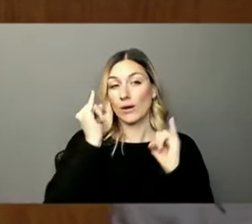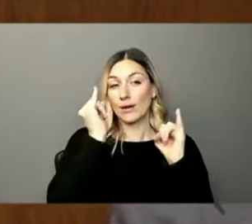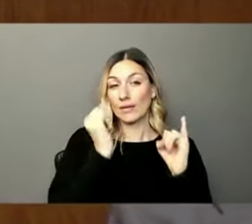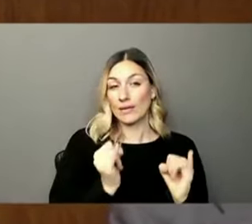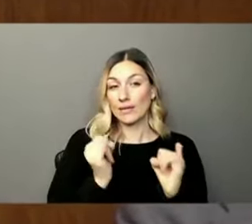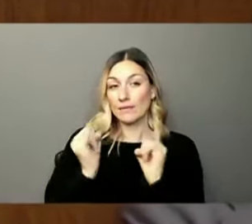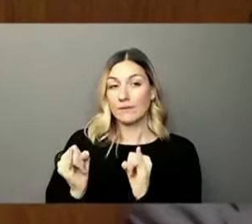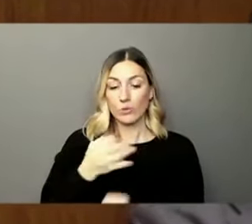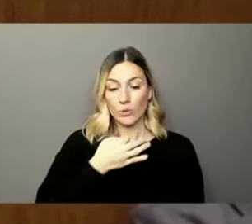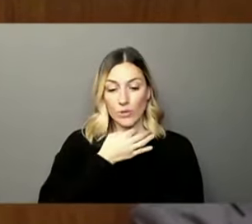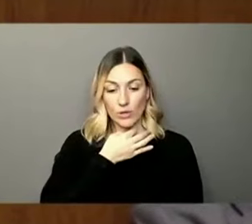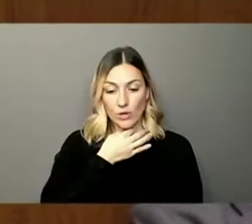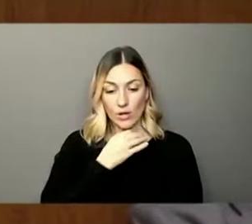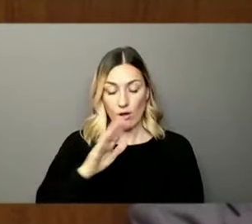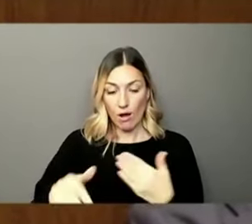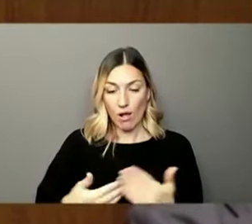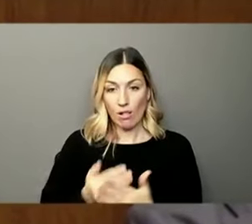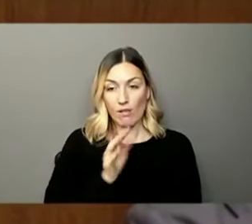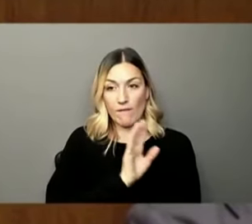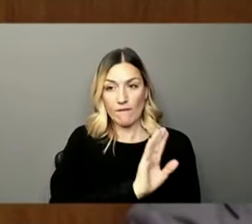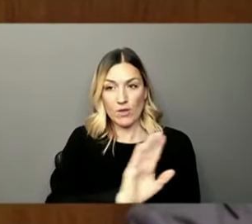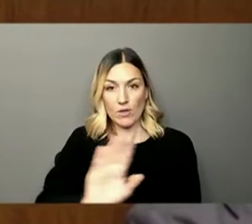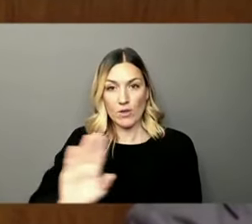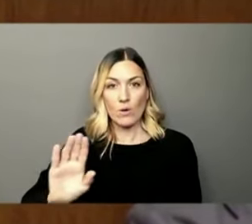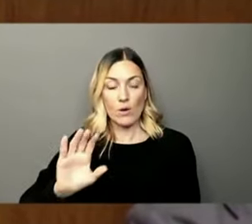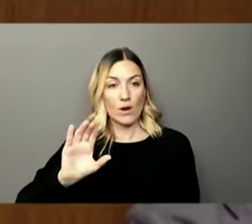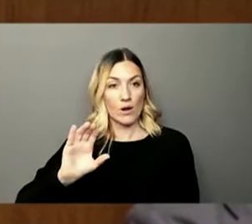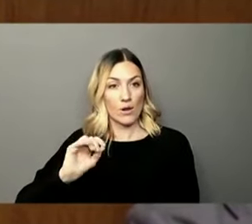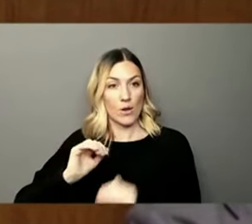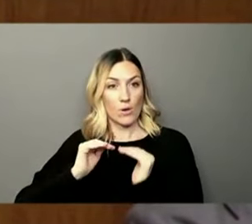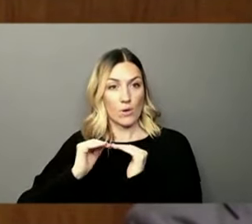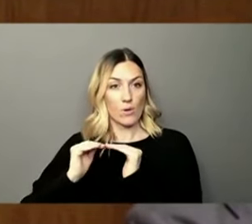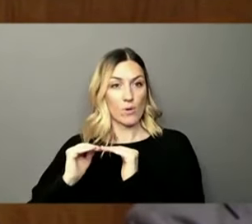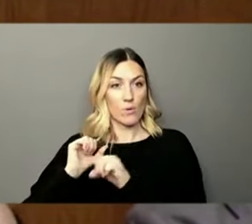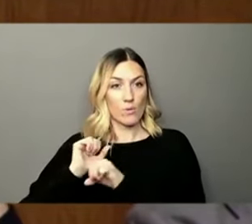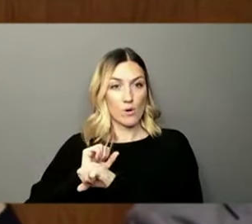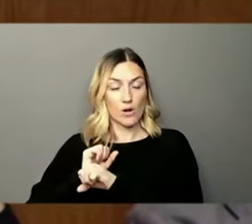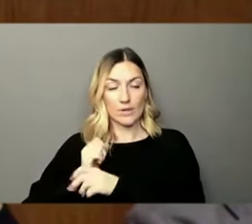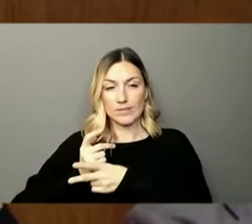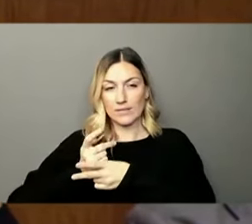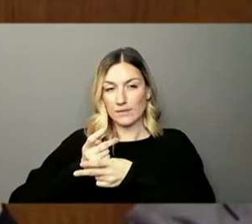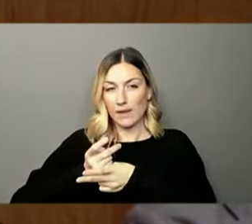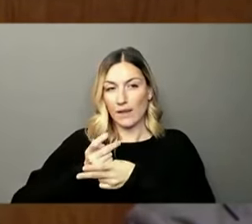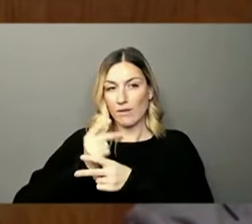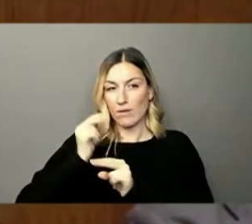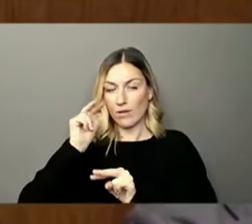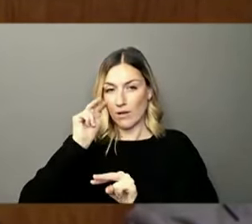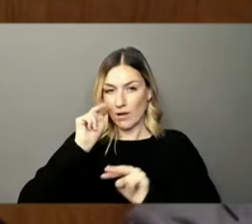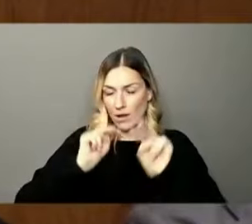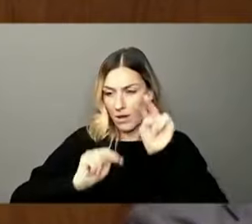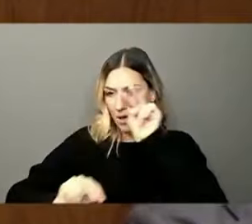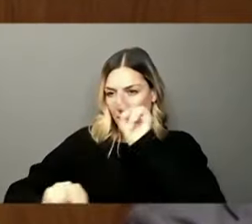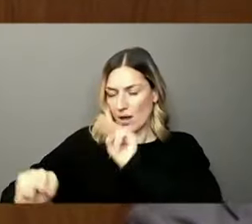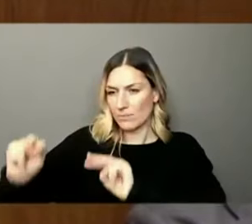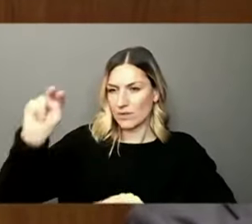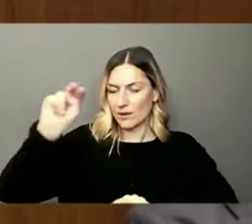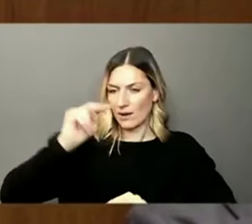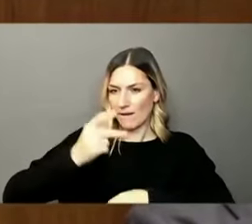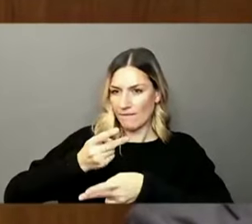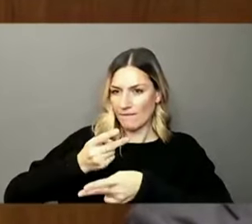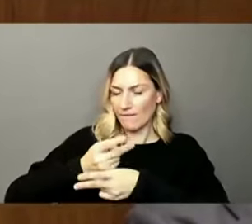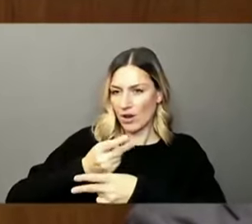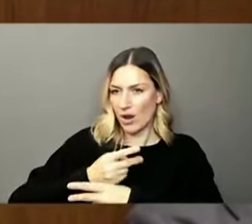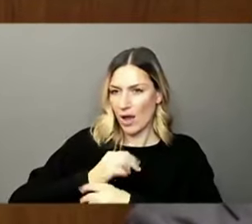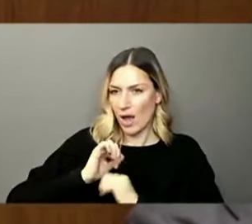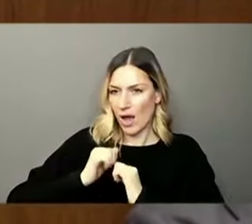all your coworkers on this, and then careful observation, and then figuring out how to take that and